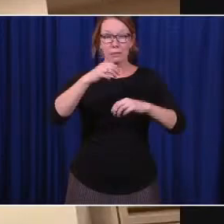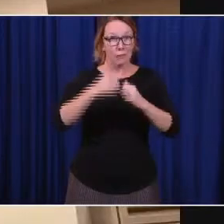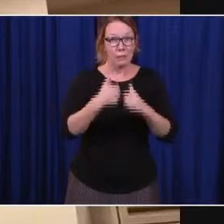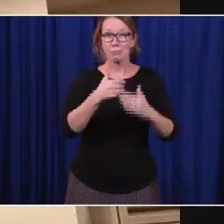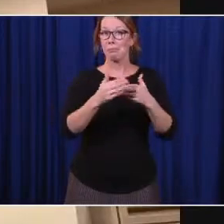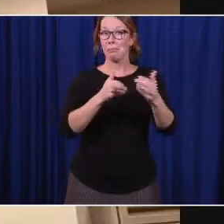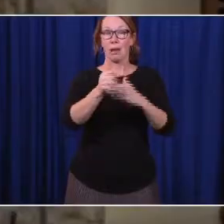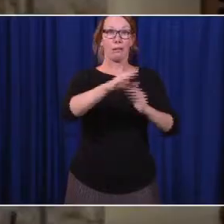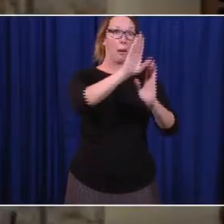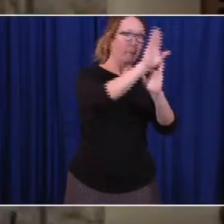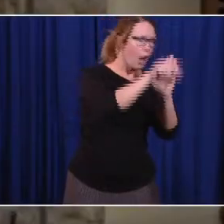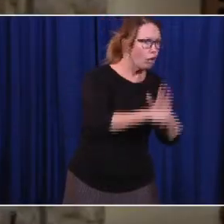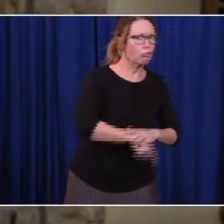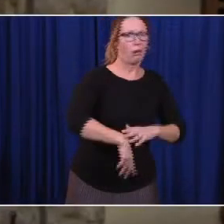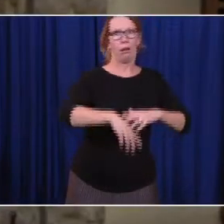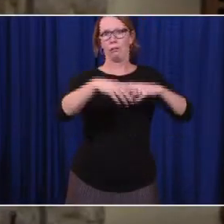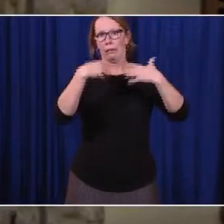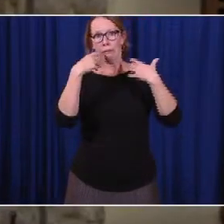Definitely.